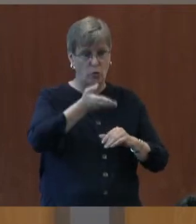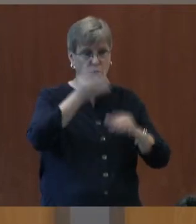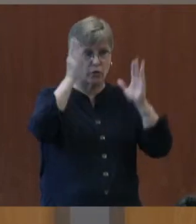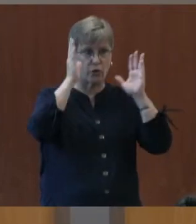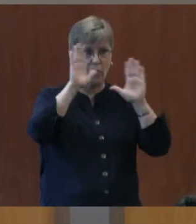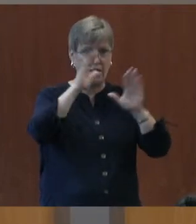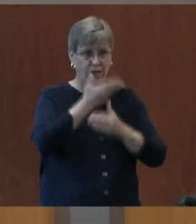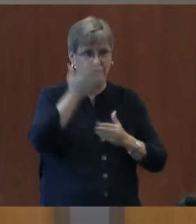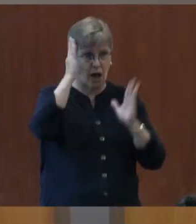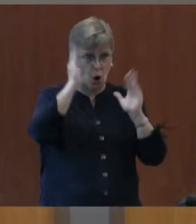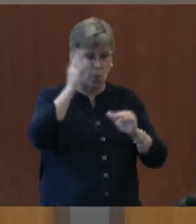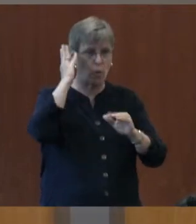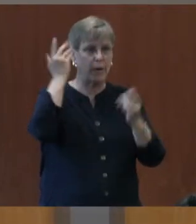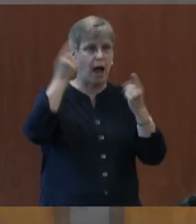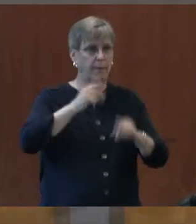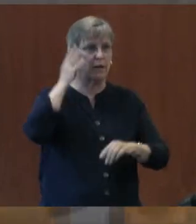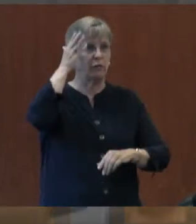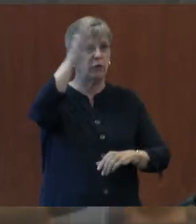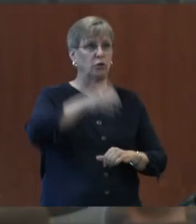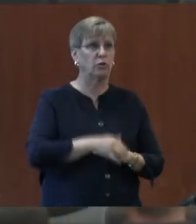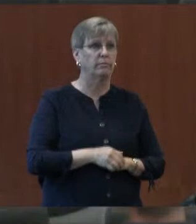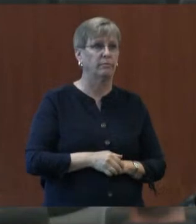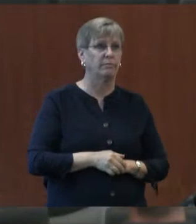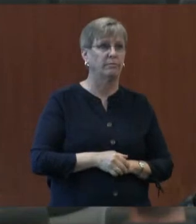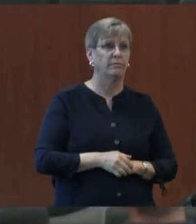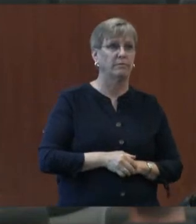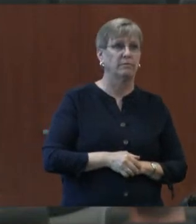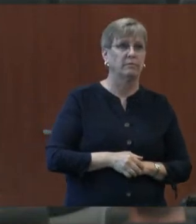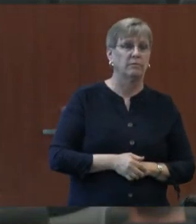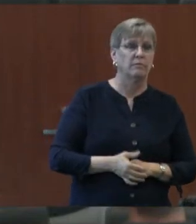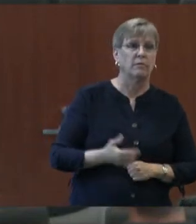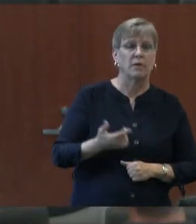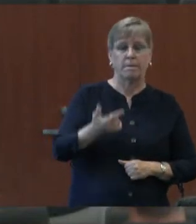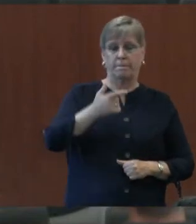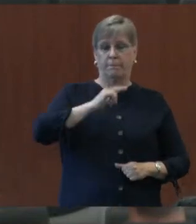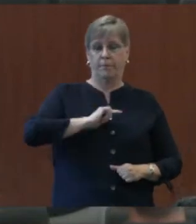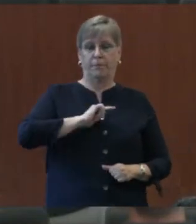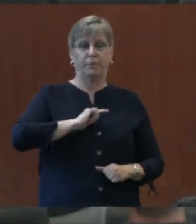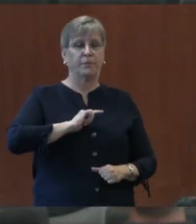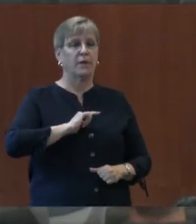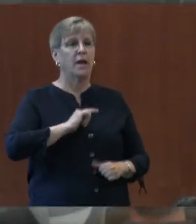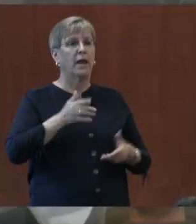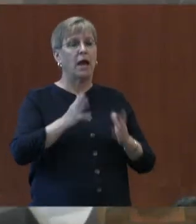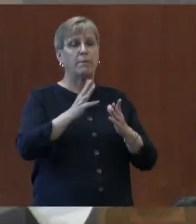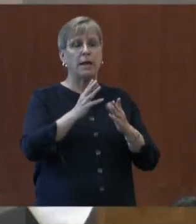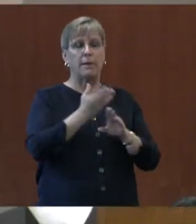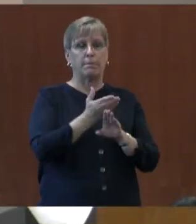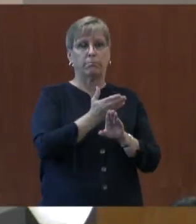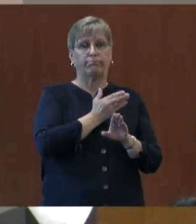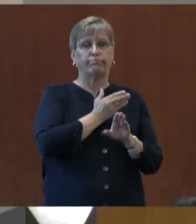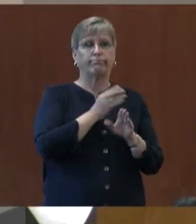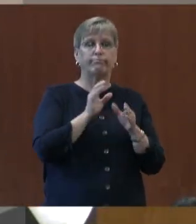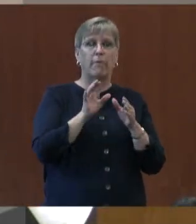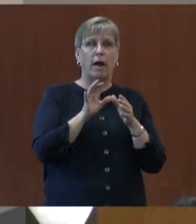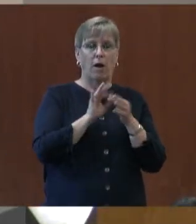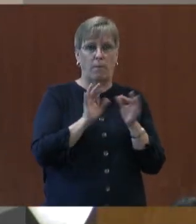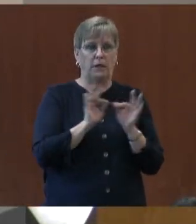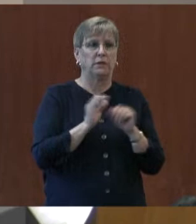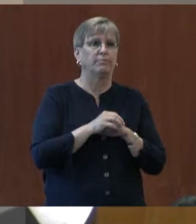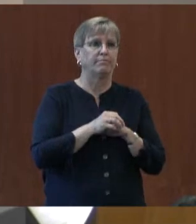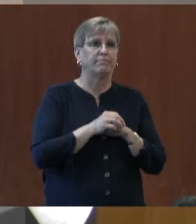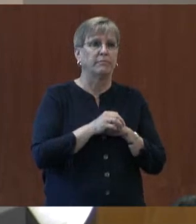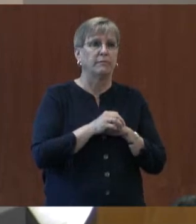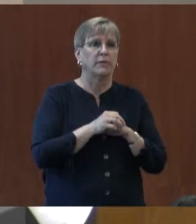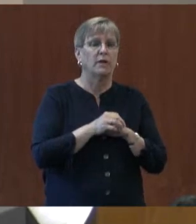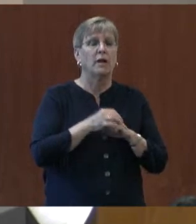So, thank you. Dr. Sedmar. Let me preface my remarks with this. As a former administrator at Boonesboro,